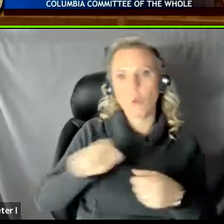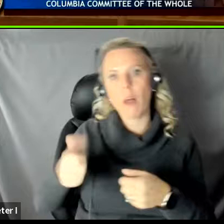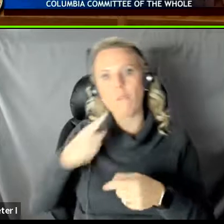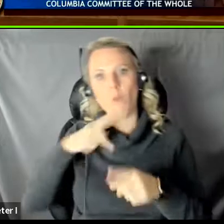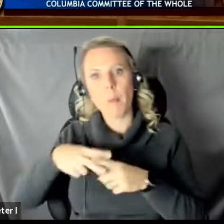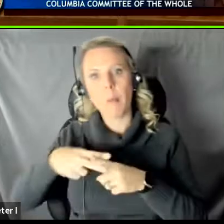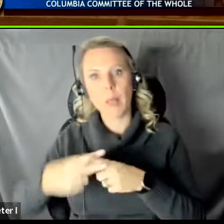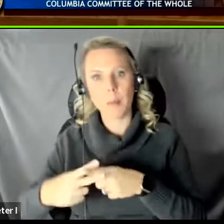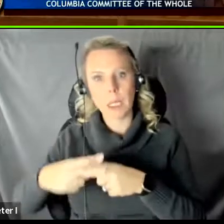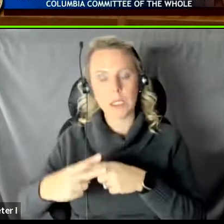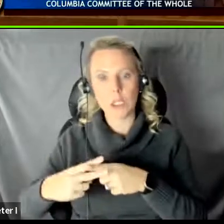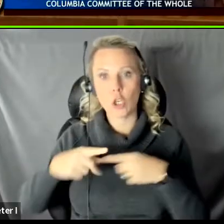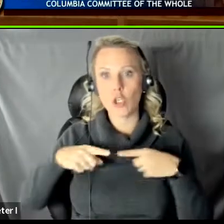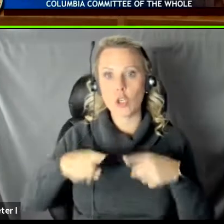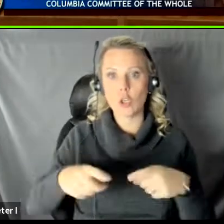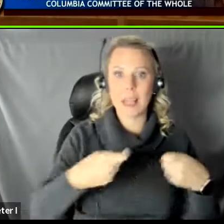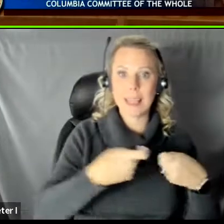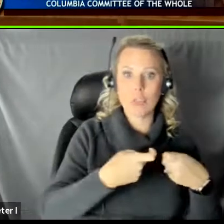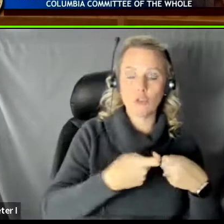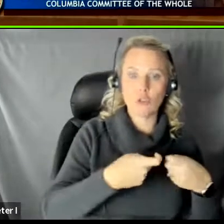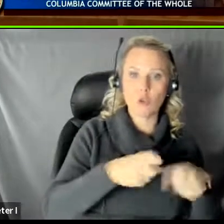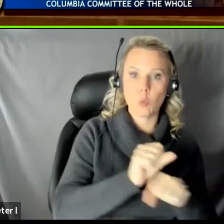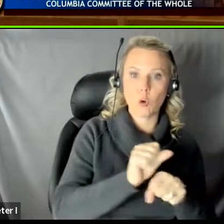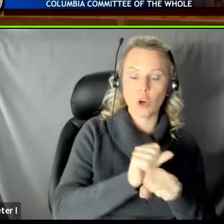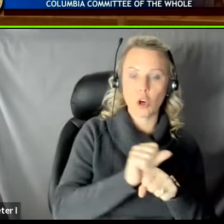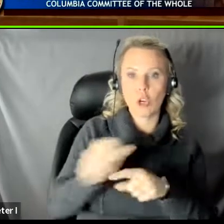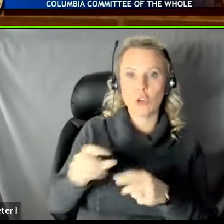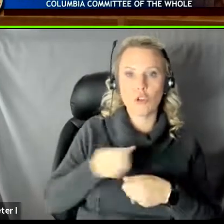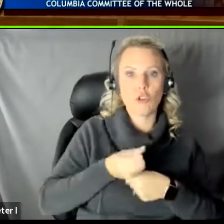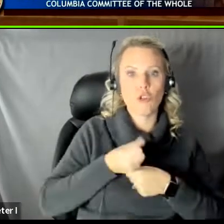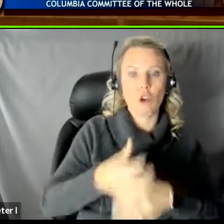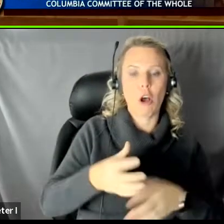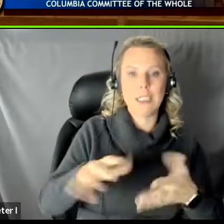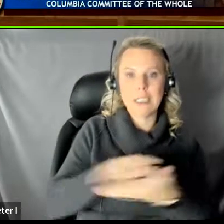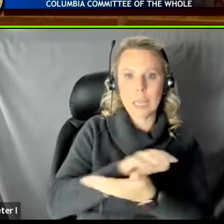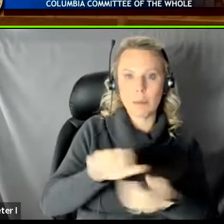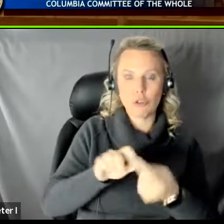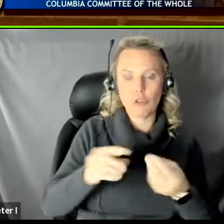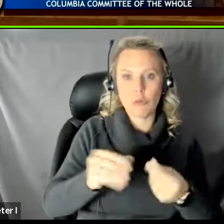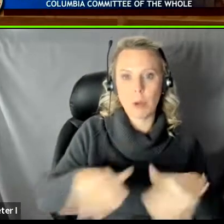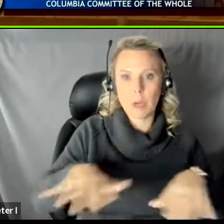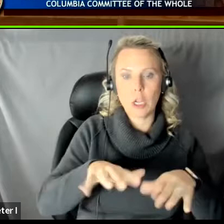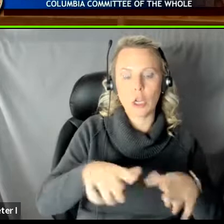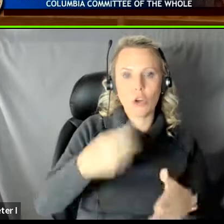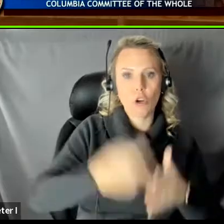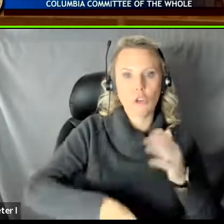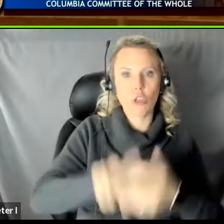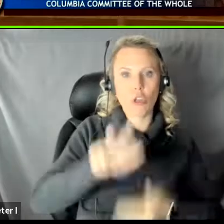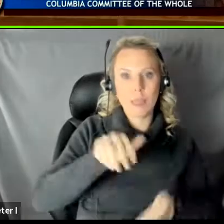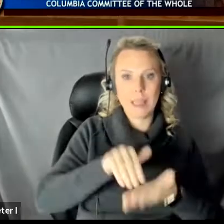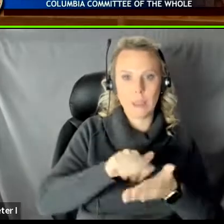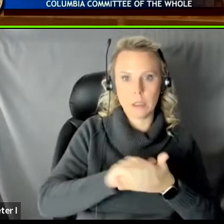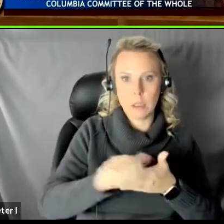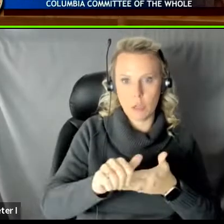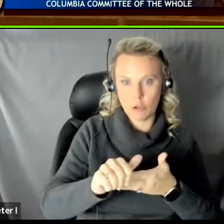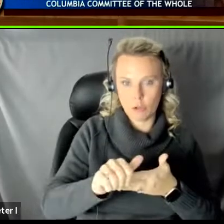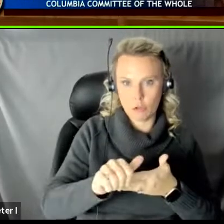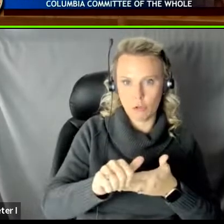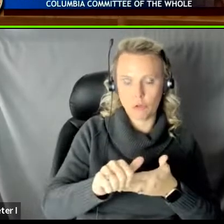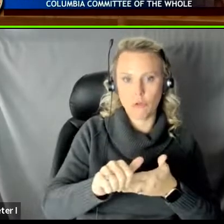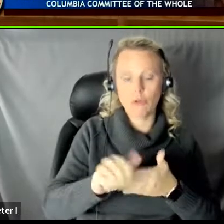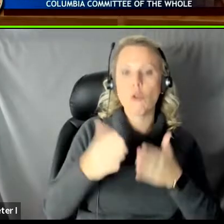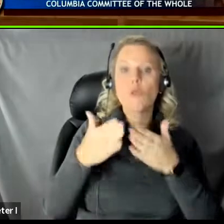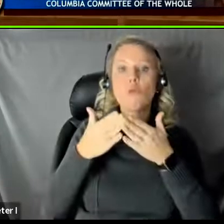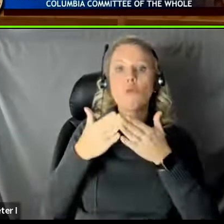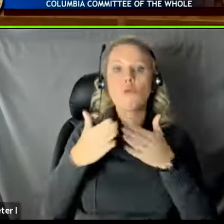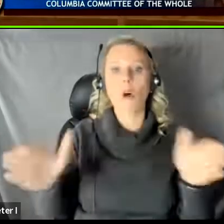plumbing. During the electrical work, the subcontractor caused damage to the property, costing the general contractor $3,000. With a